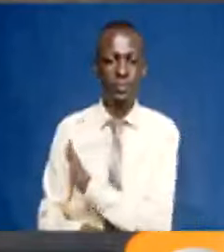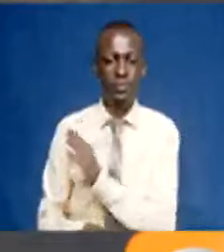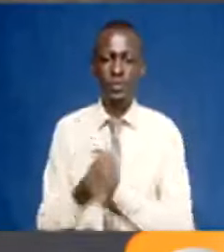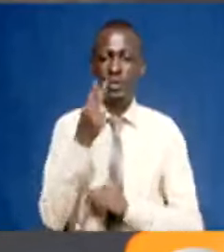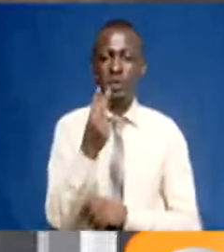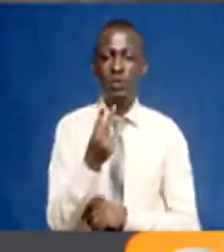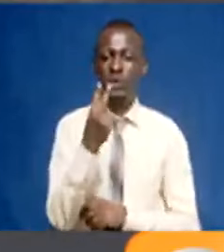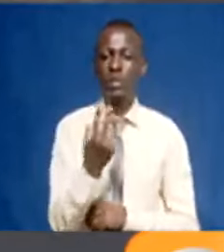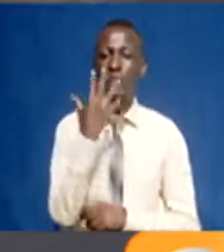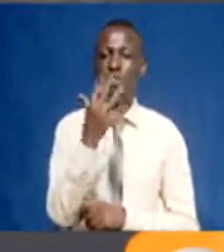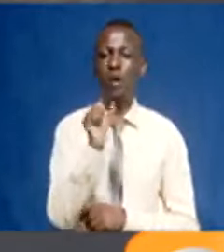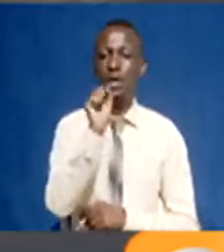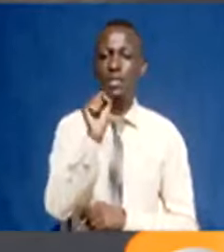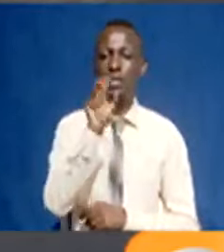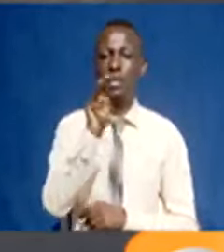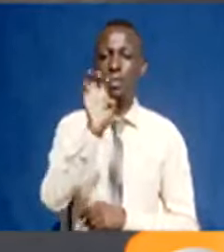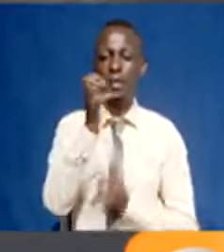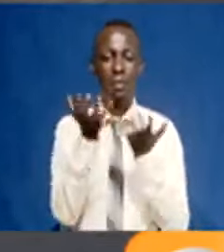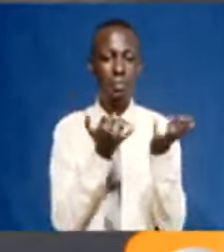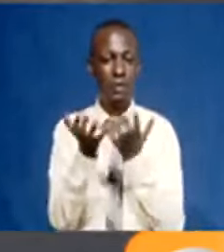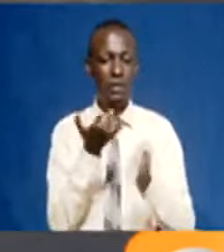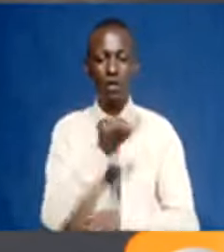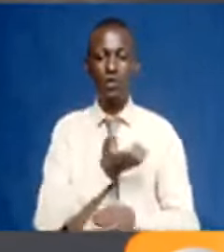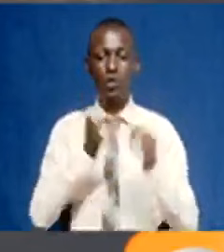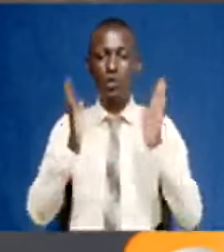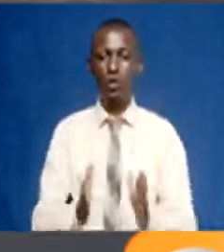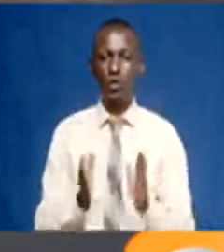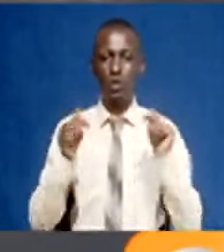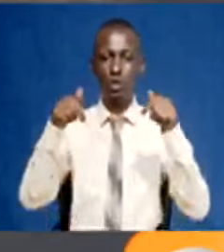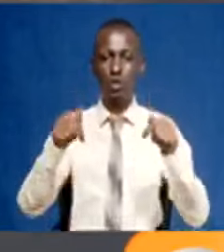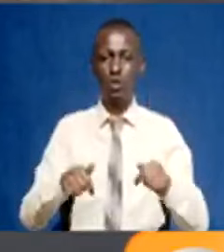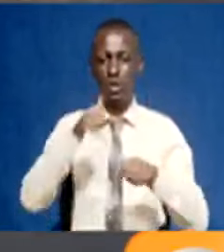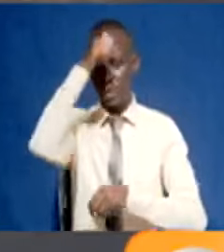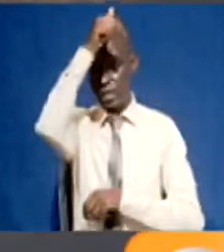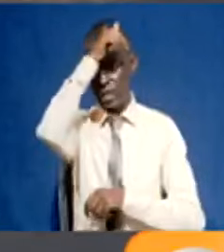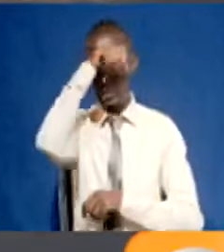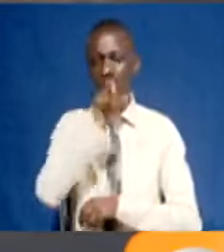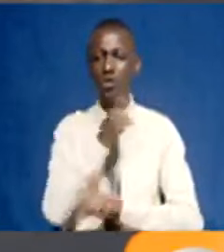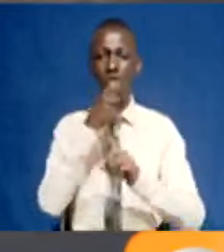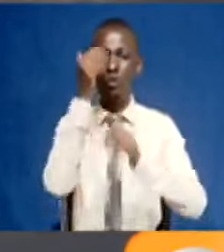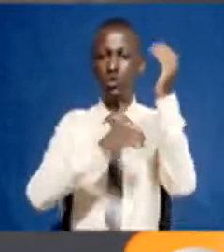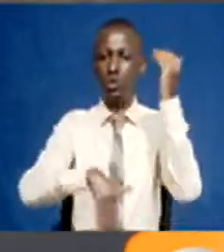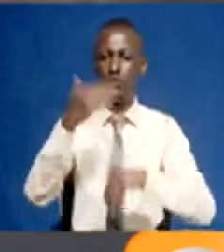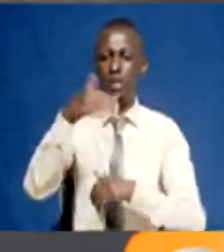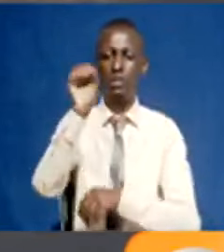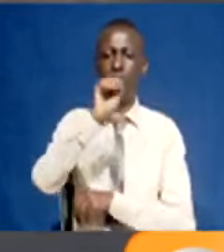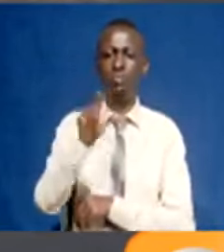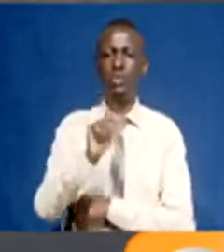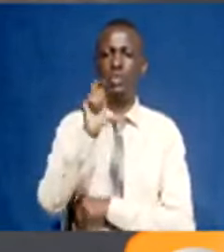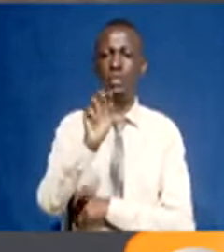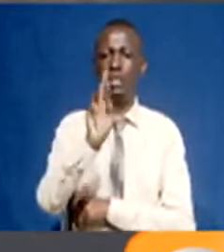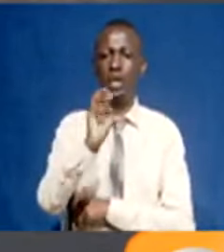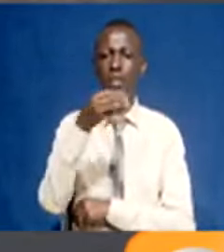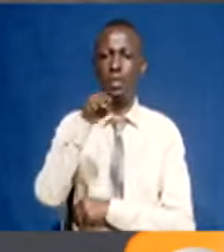25 small and medium enterprise business owners have today graduated from Strathmore University courtesy of the